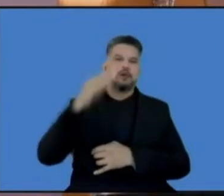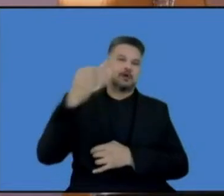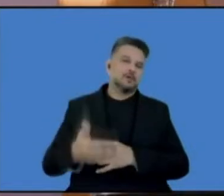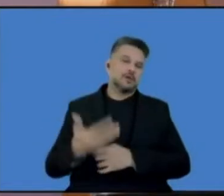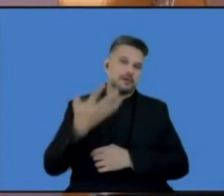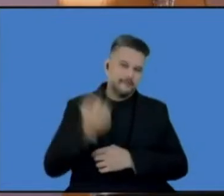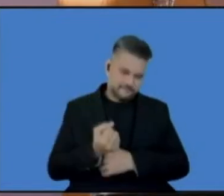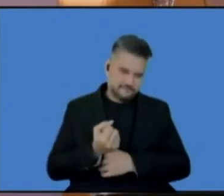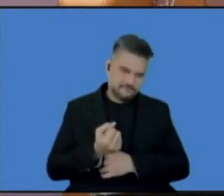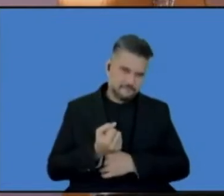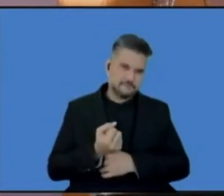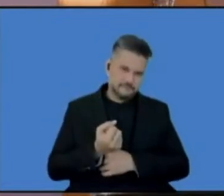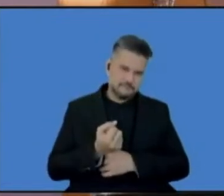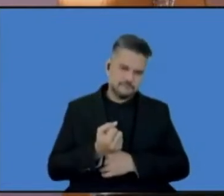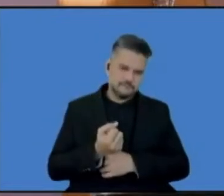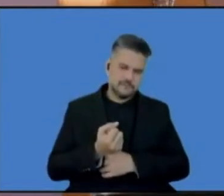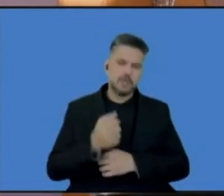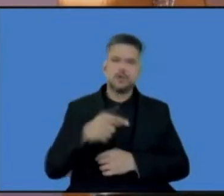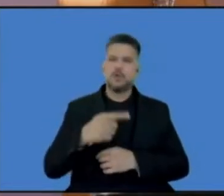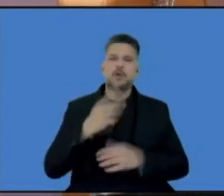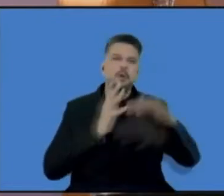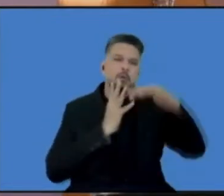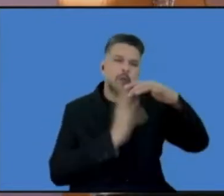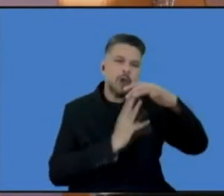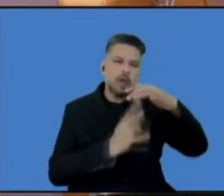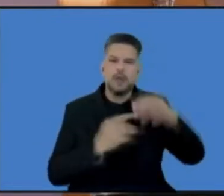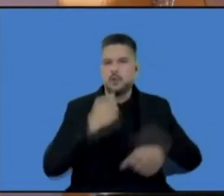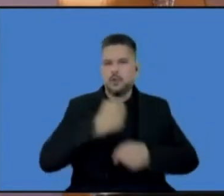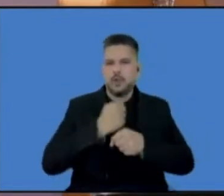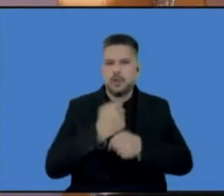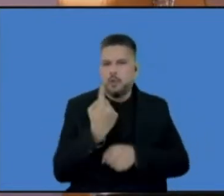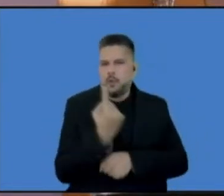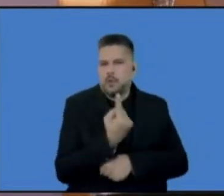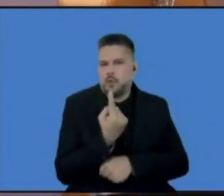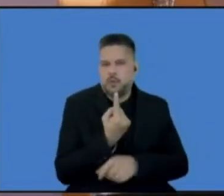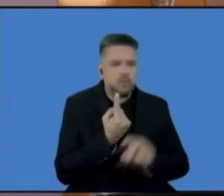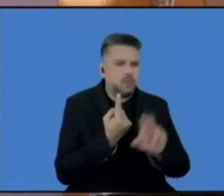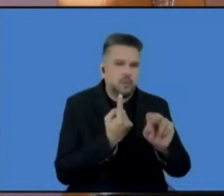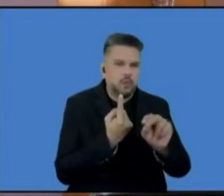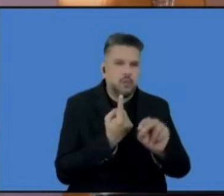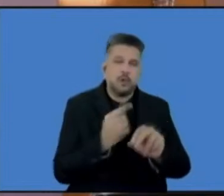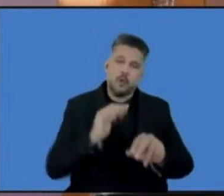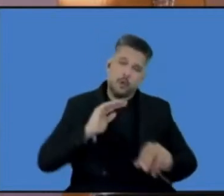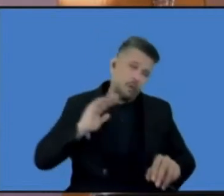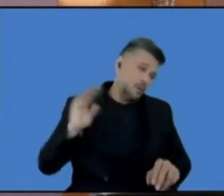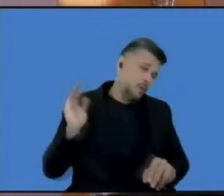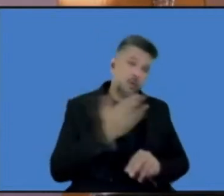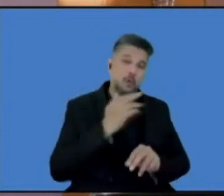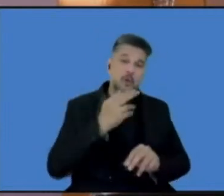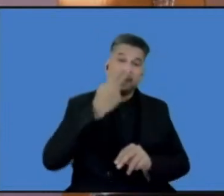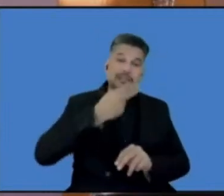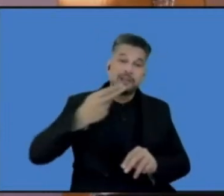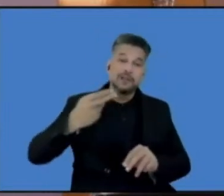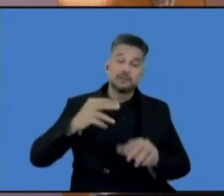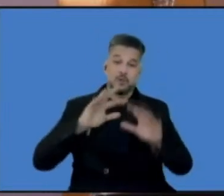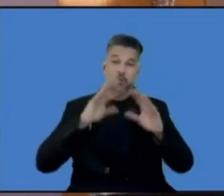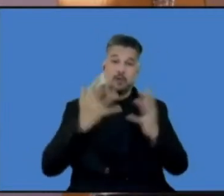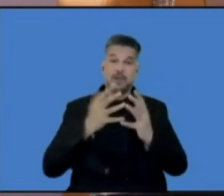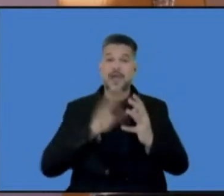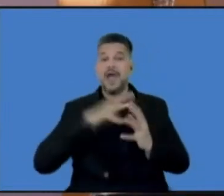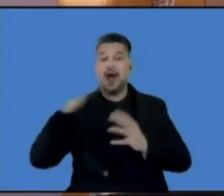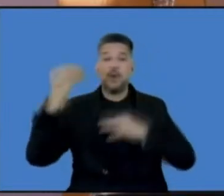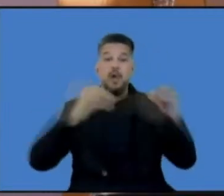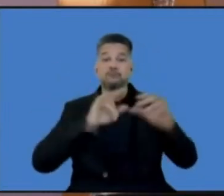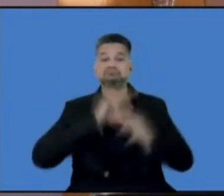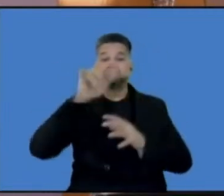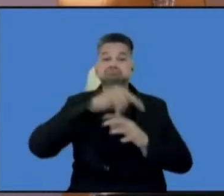but all Indonesian abroads are registering themselves through this portal, so we know where they are, we know their